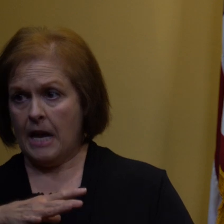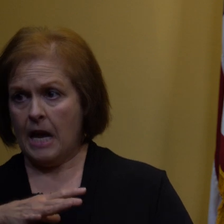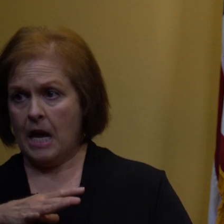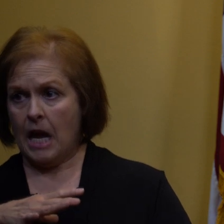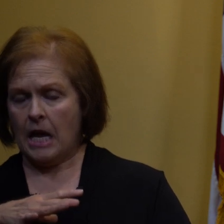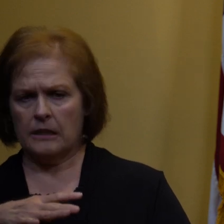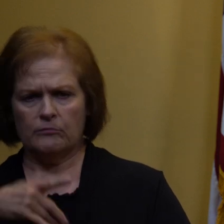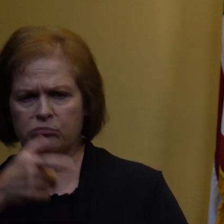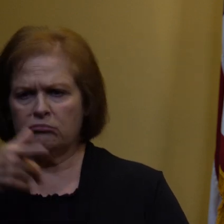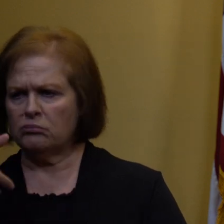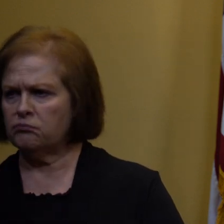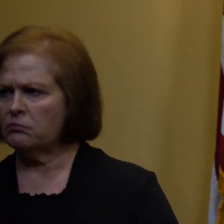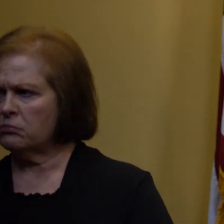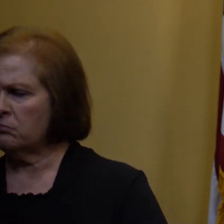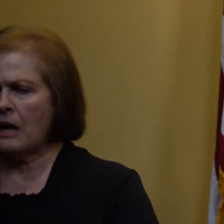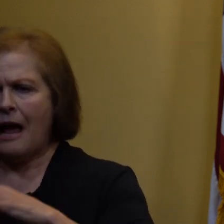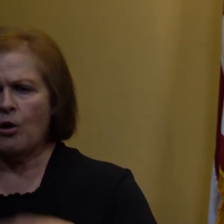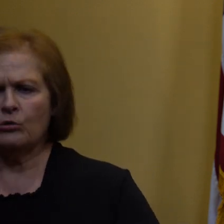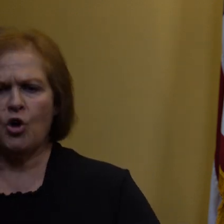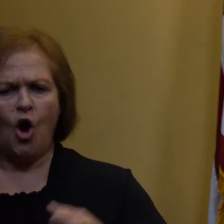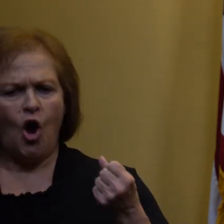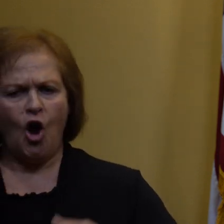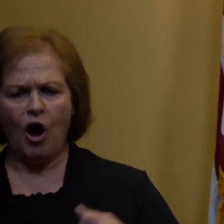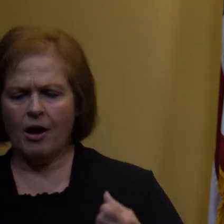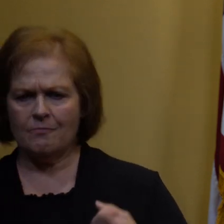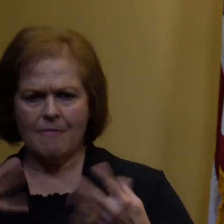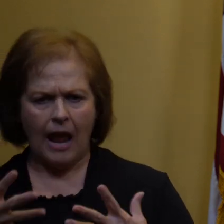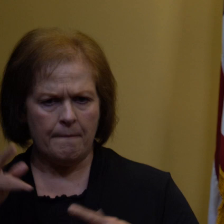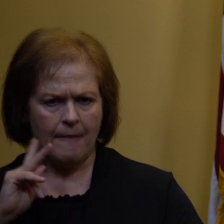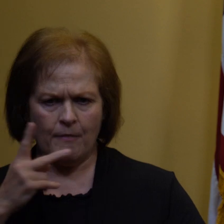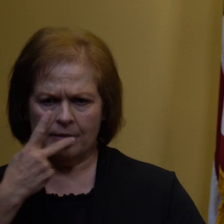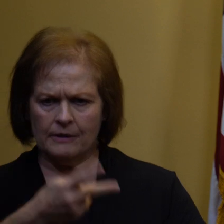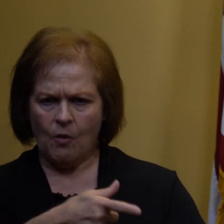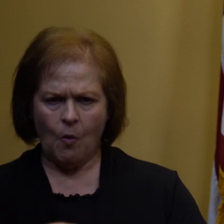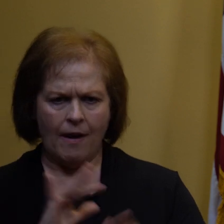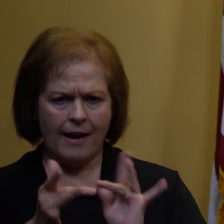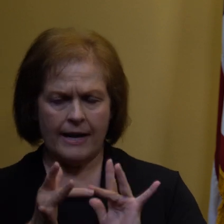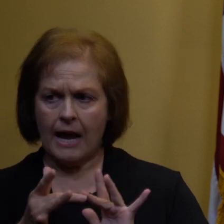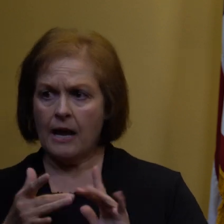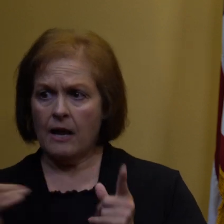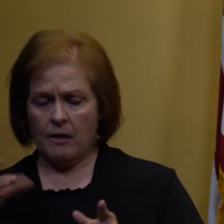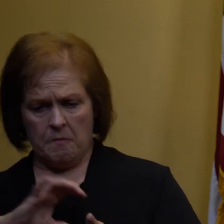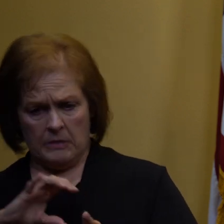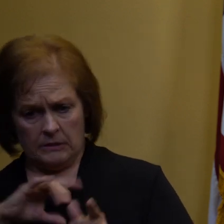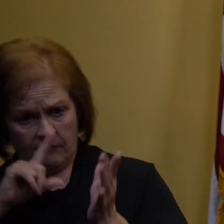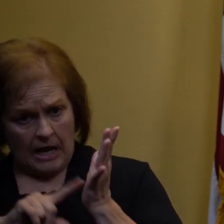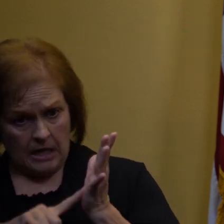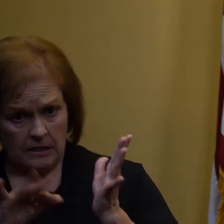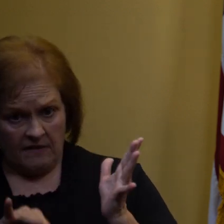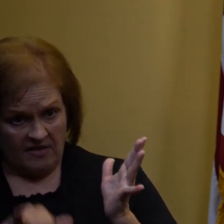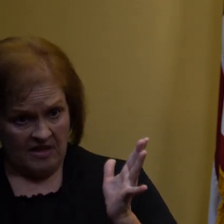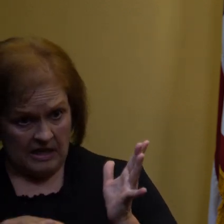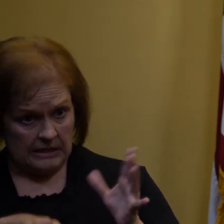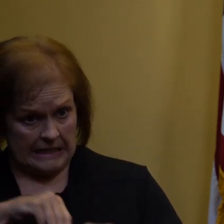neighborhood shooting at houses and cars. It's got over 1 million views. We talked to NOPD, and they're investigating to find out if it is in fact